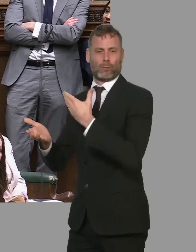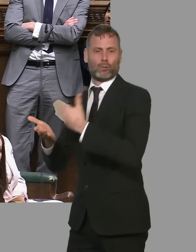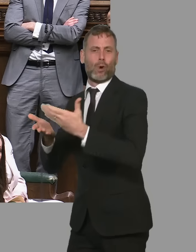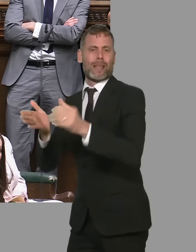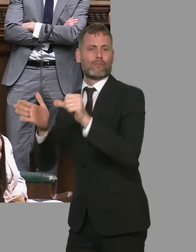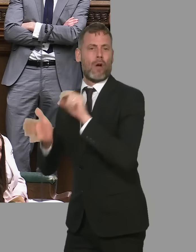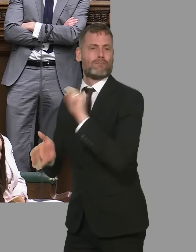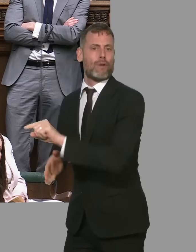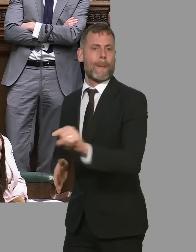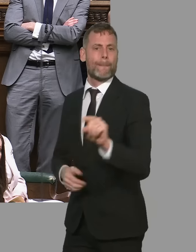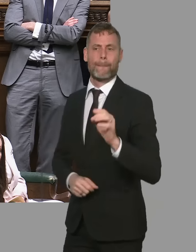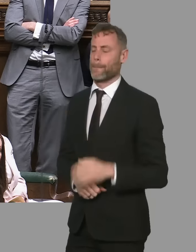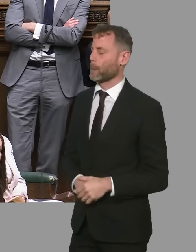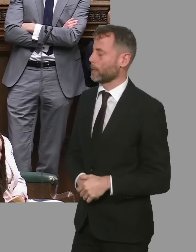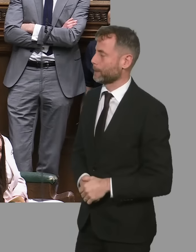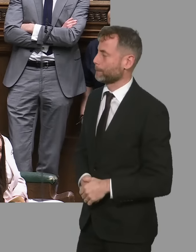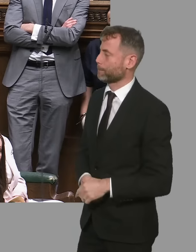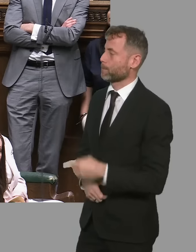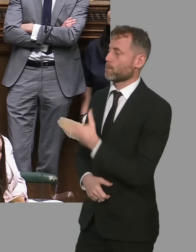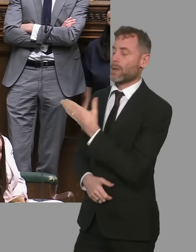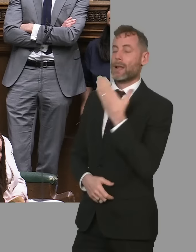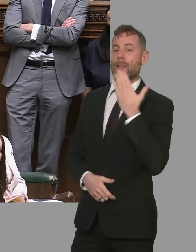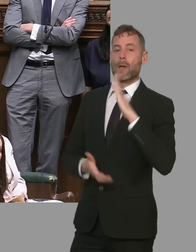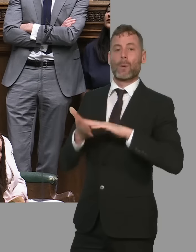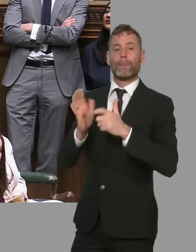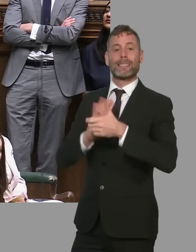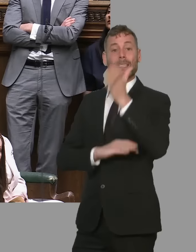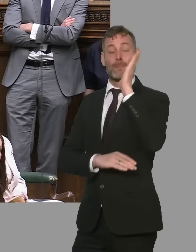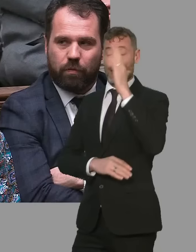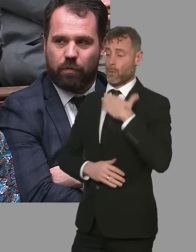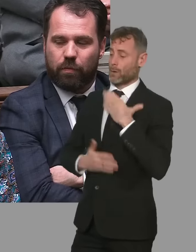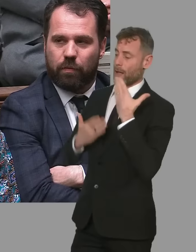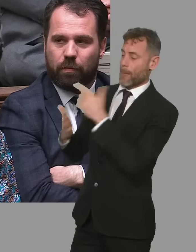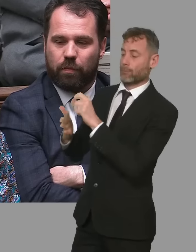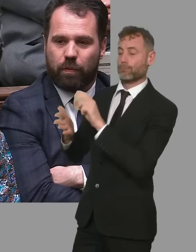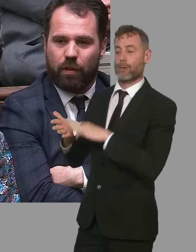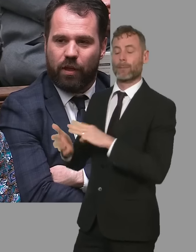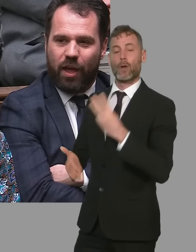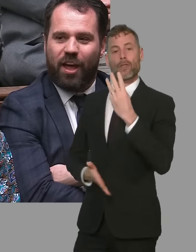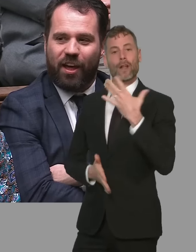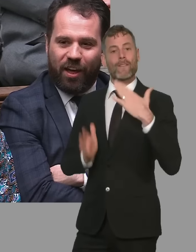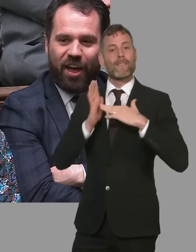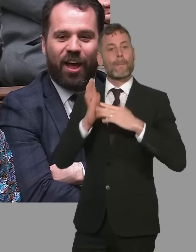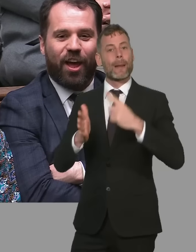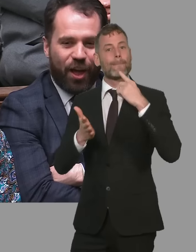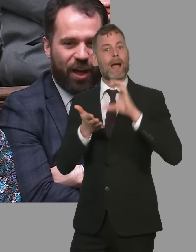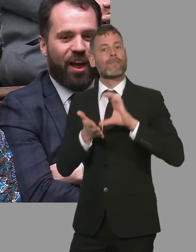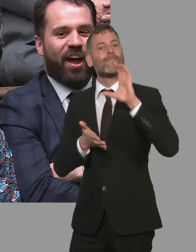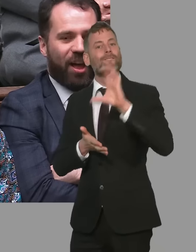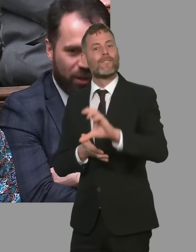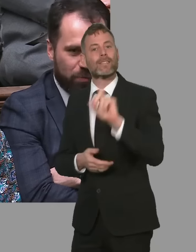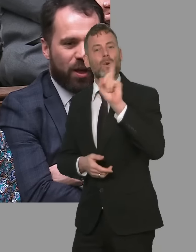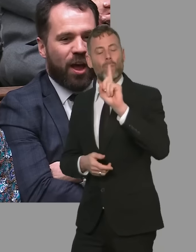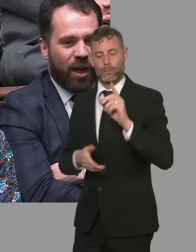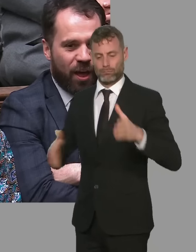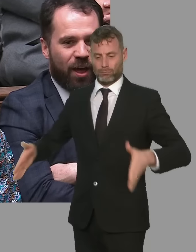£35 million of funding announced this week to transform Crucible Theatre and keep the world...